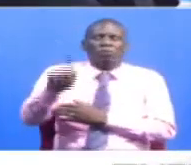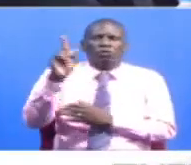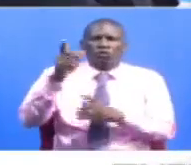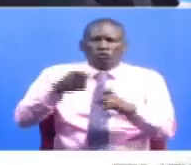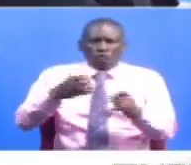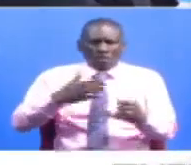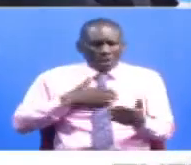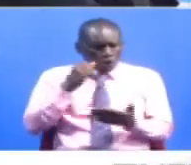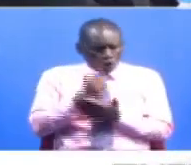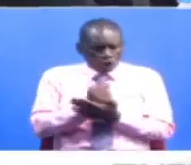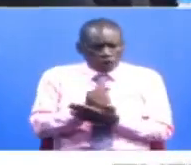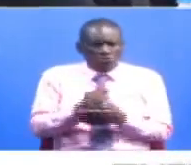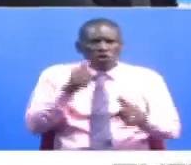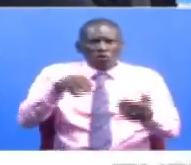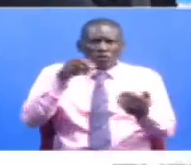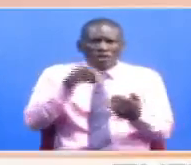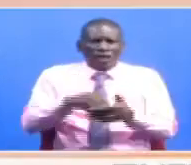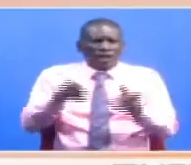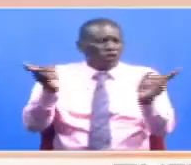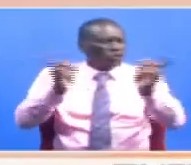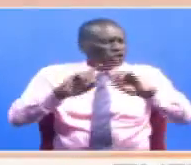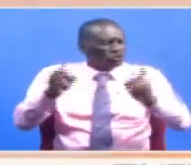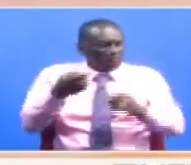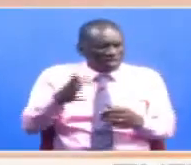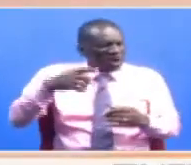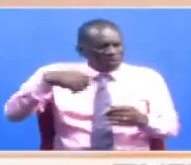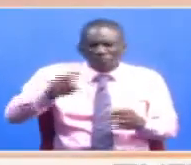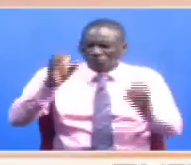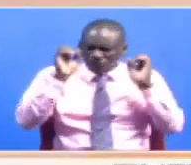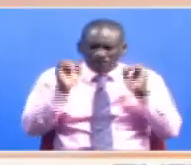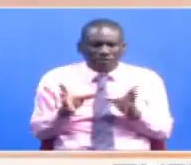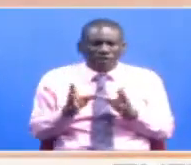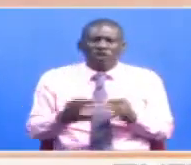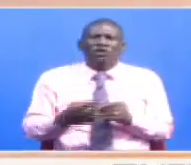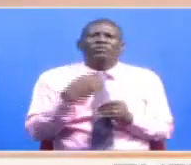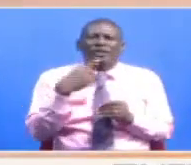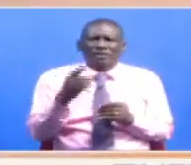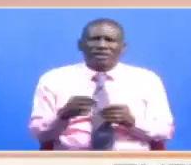from my office, which again is not going to be there. We have said